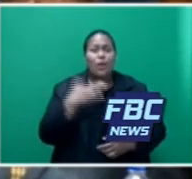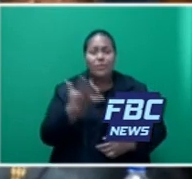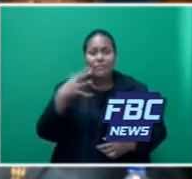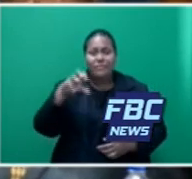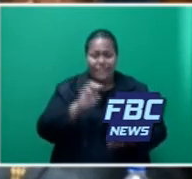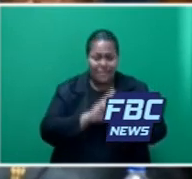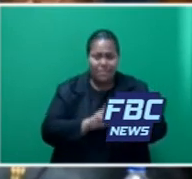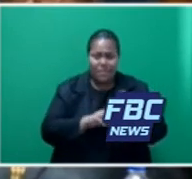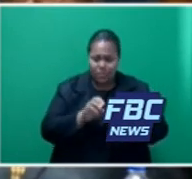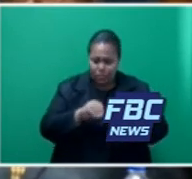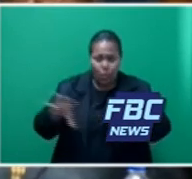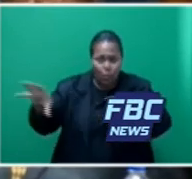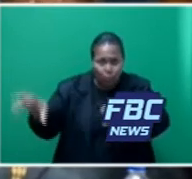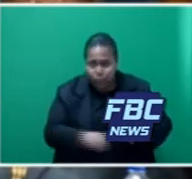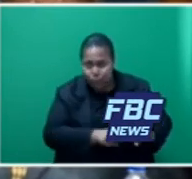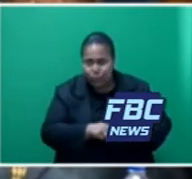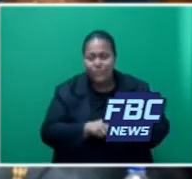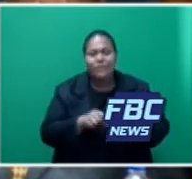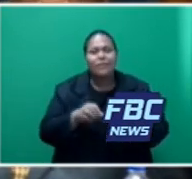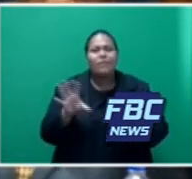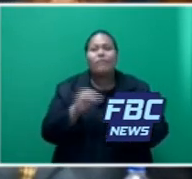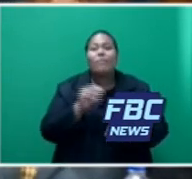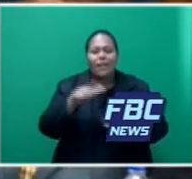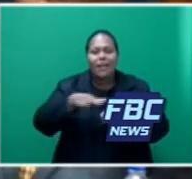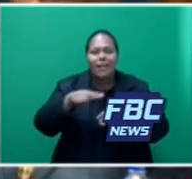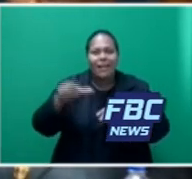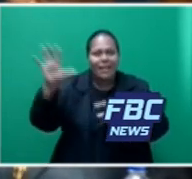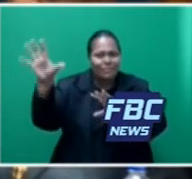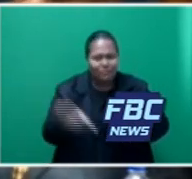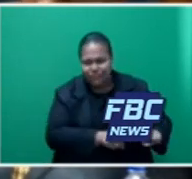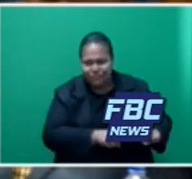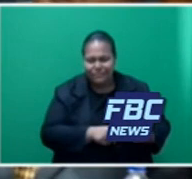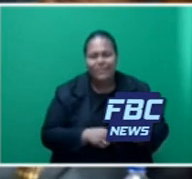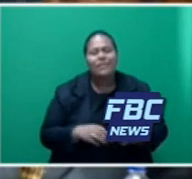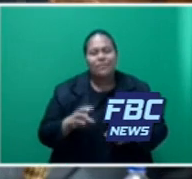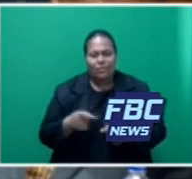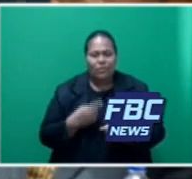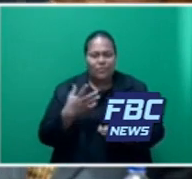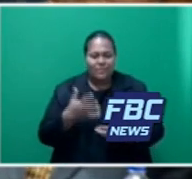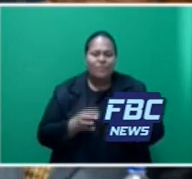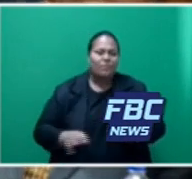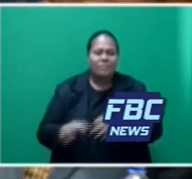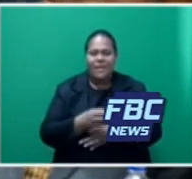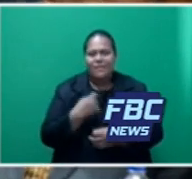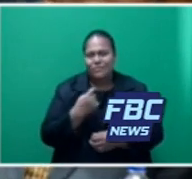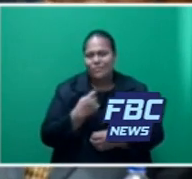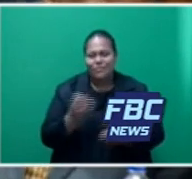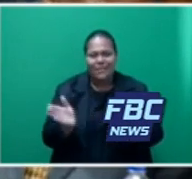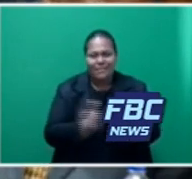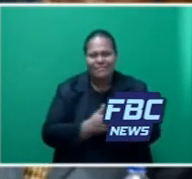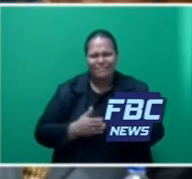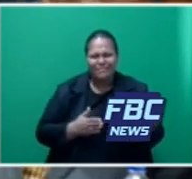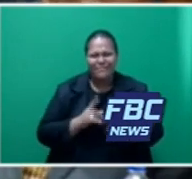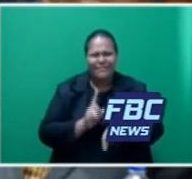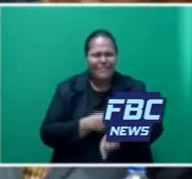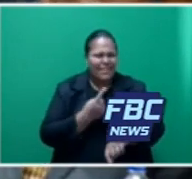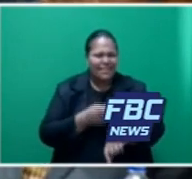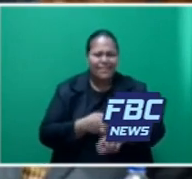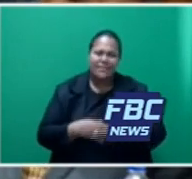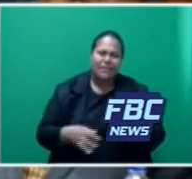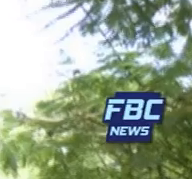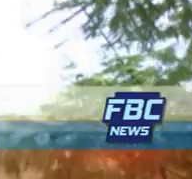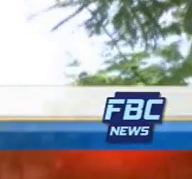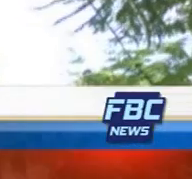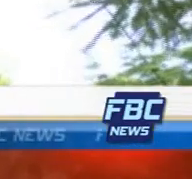on another 80 meters were washed away. And these have had to be replaced. And this has also delayed the system's repair and restoration